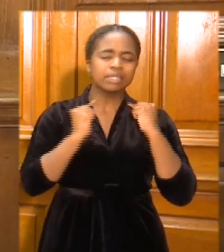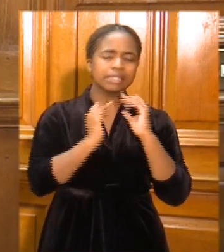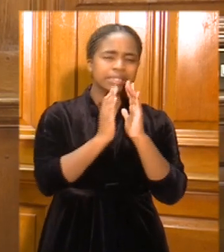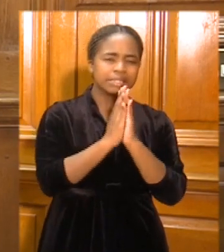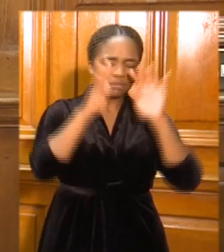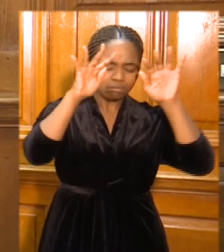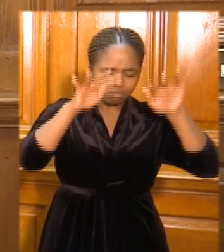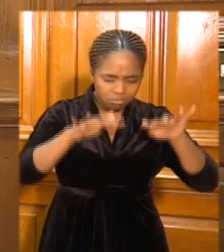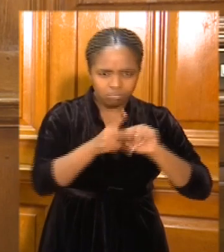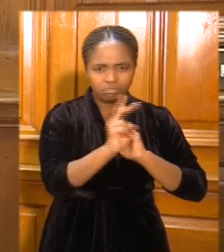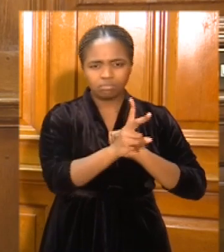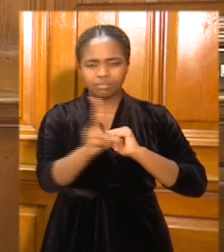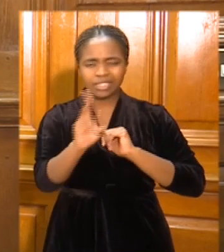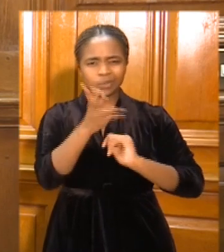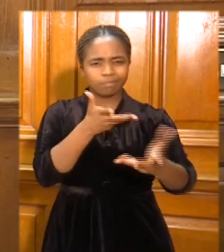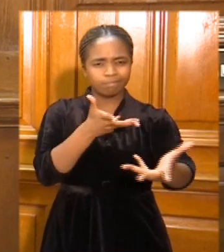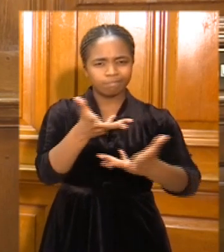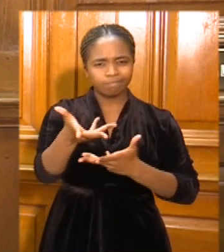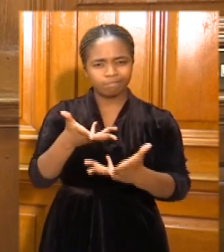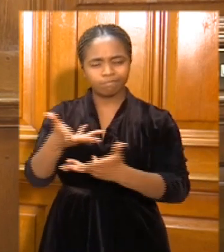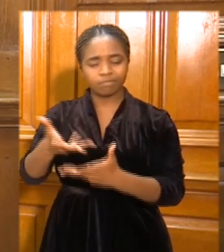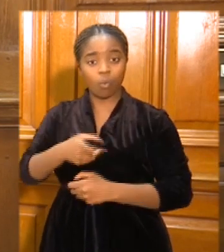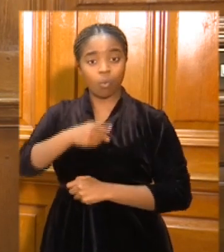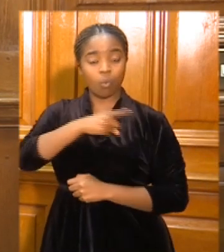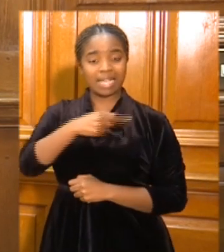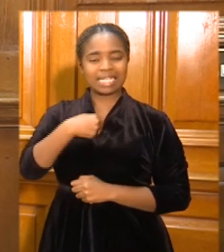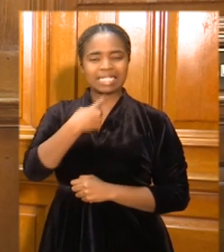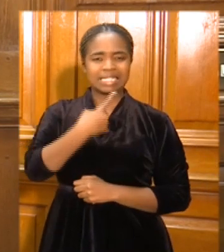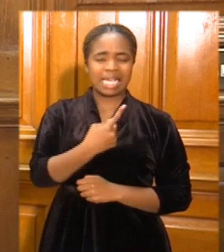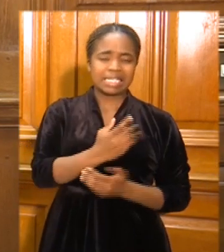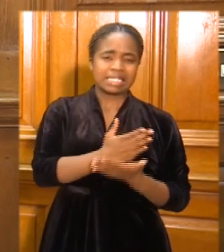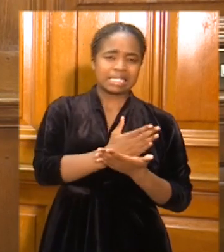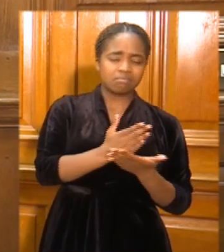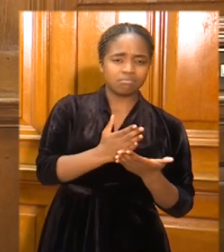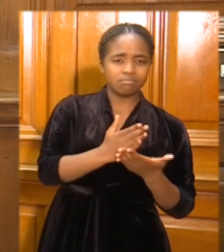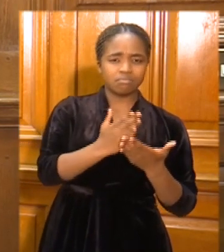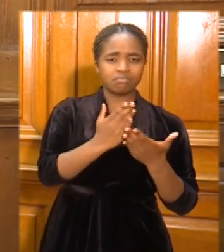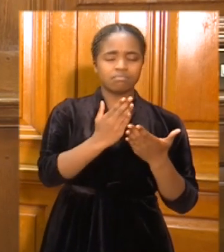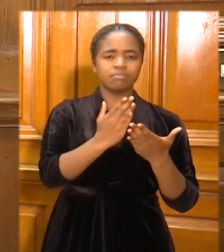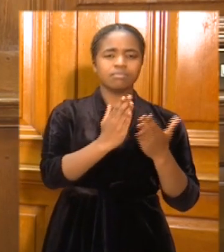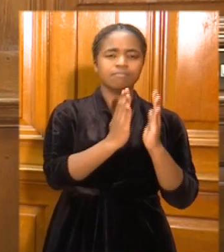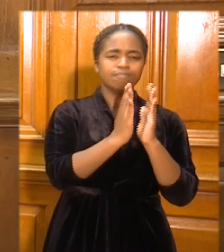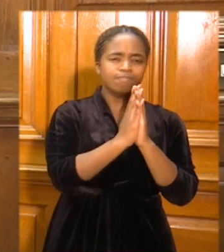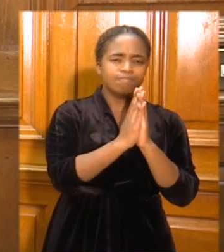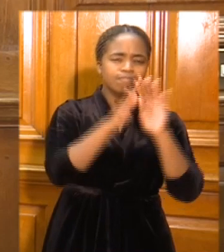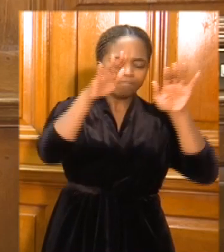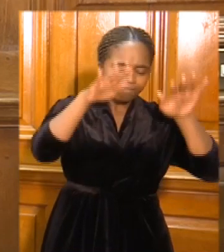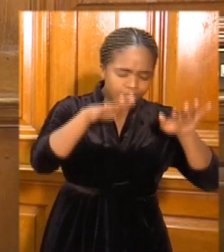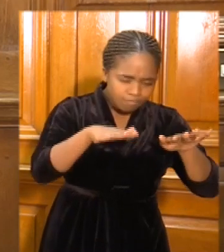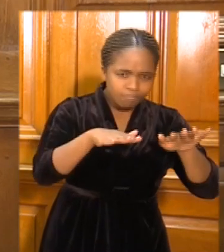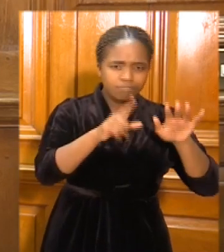community on their proposals for the partial opening of spiritual worship